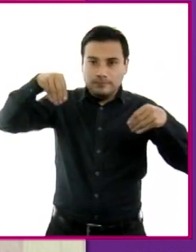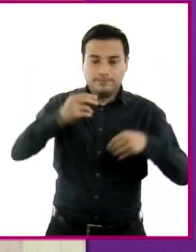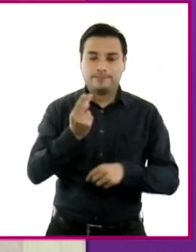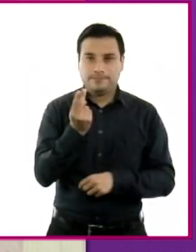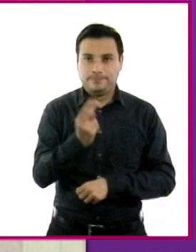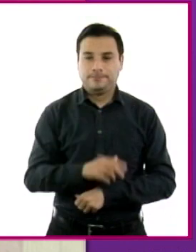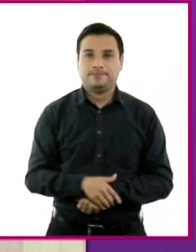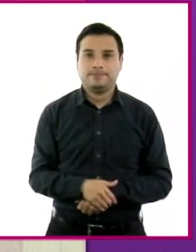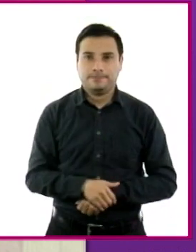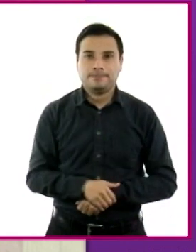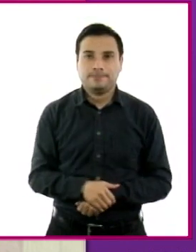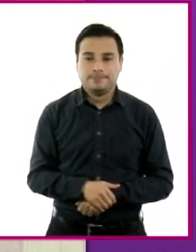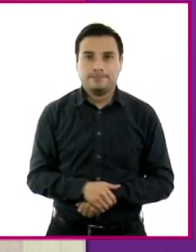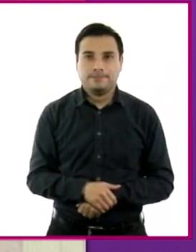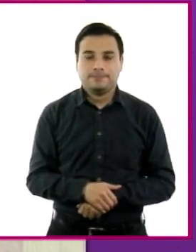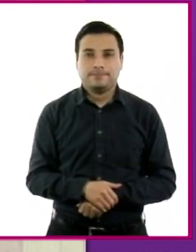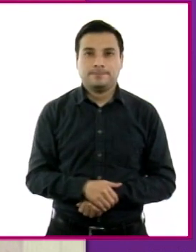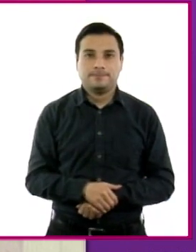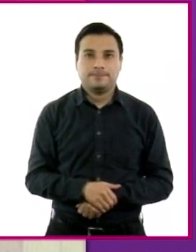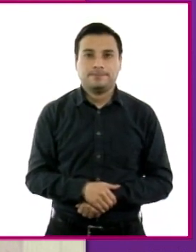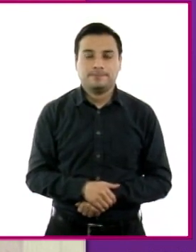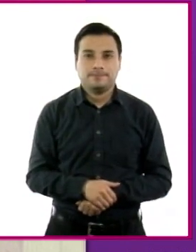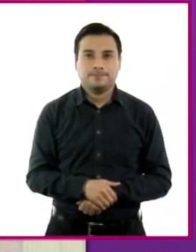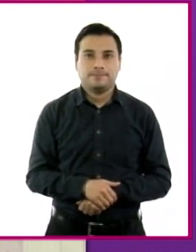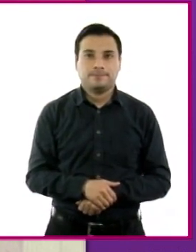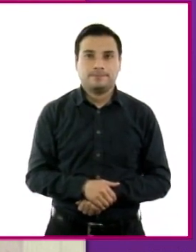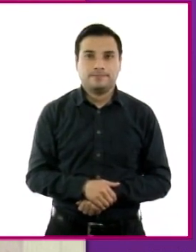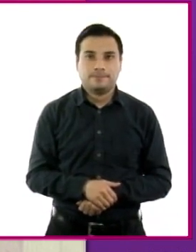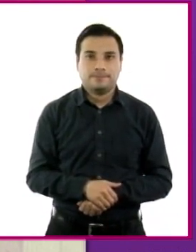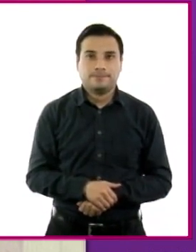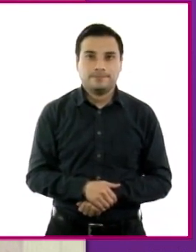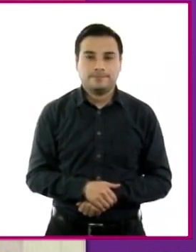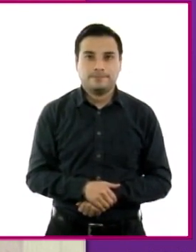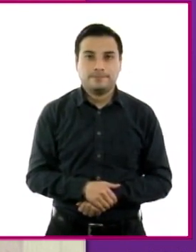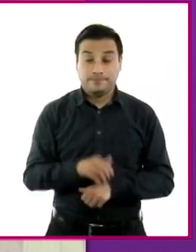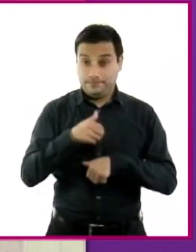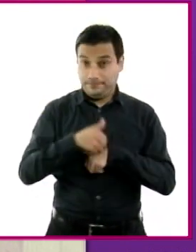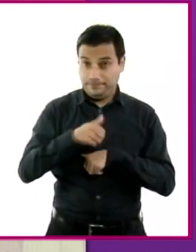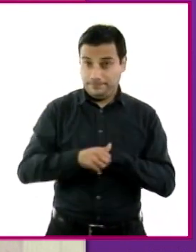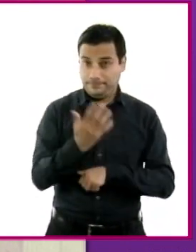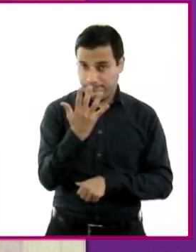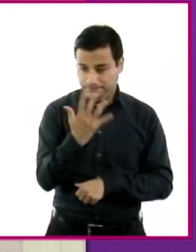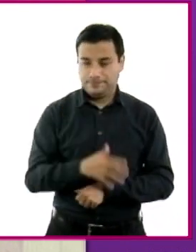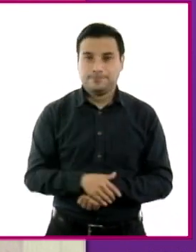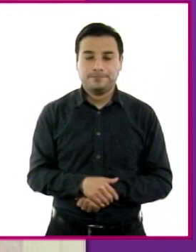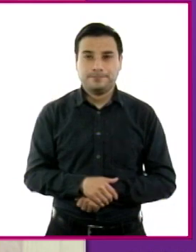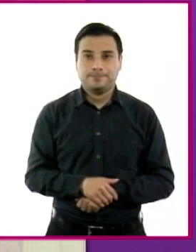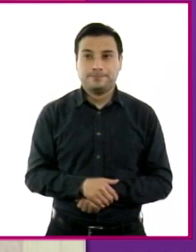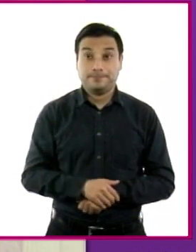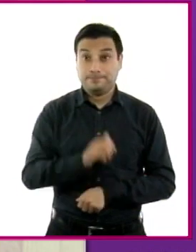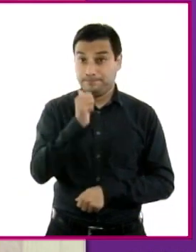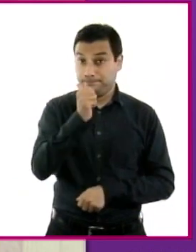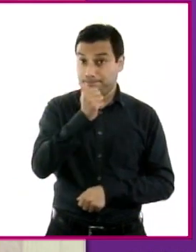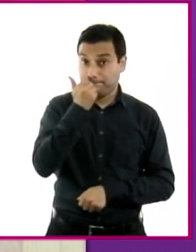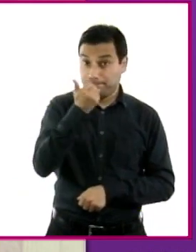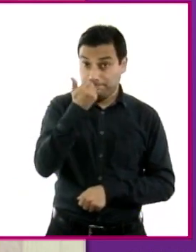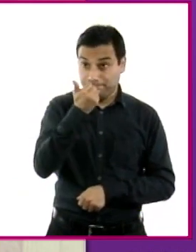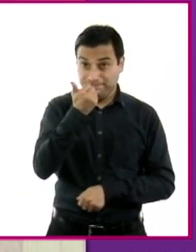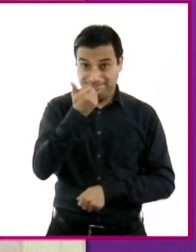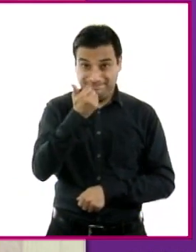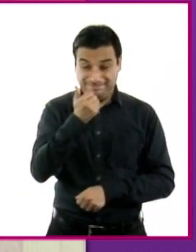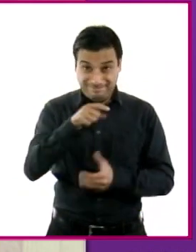turn the lights off when they are not using them. 5. Students mustn't smoke in the